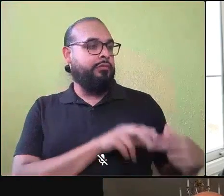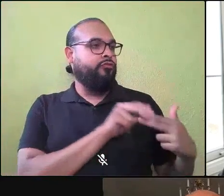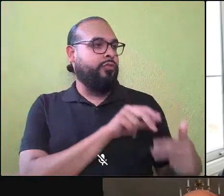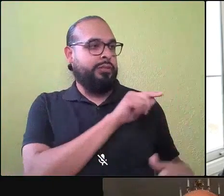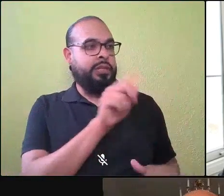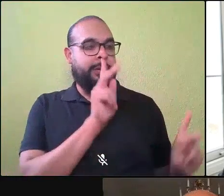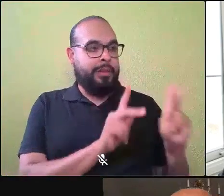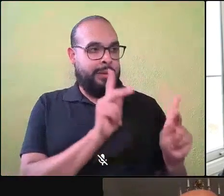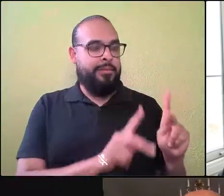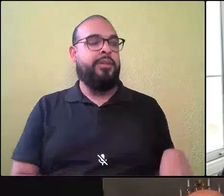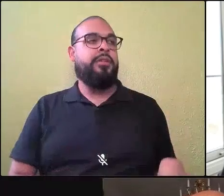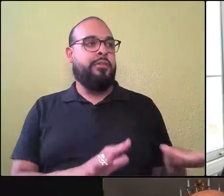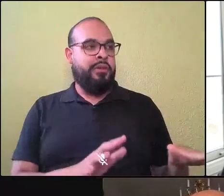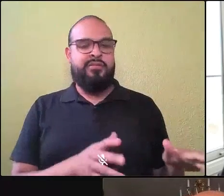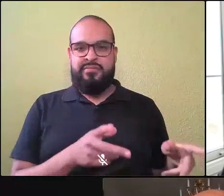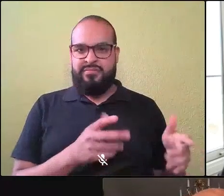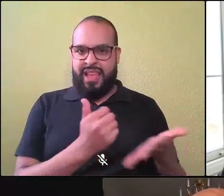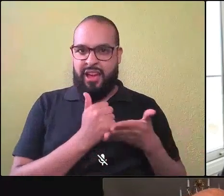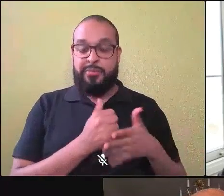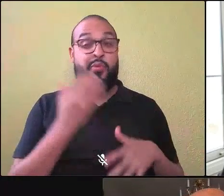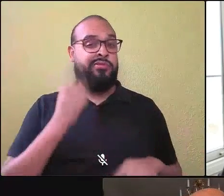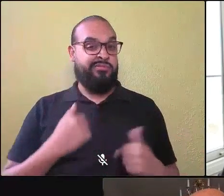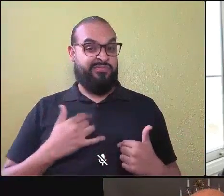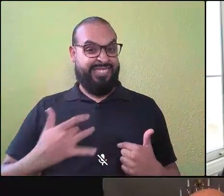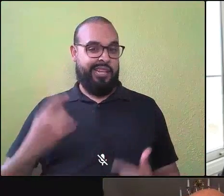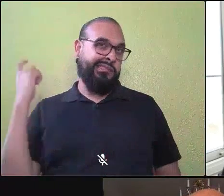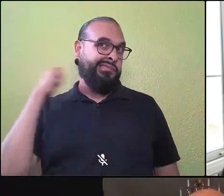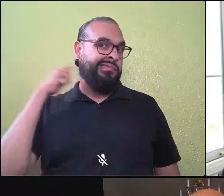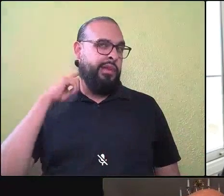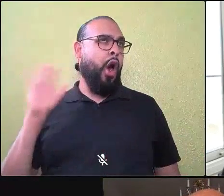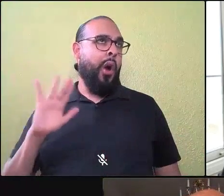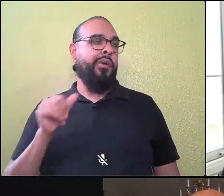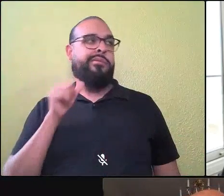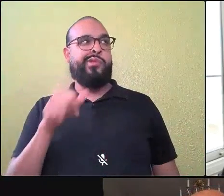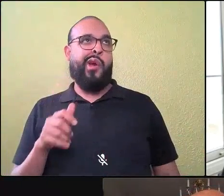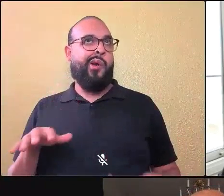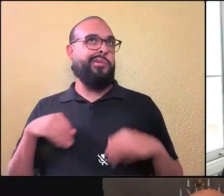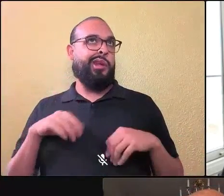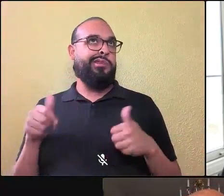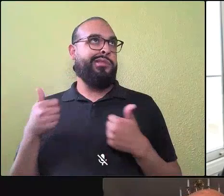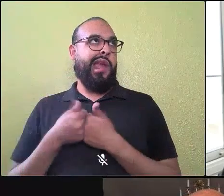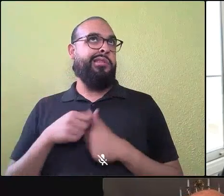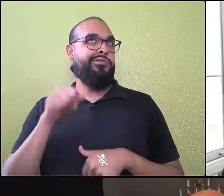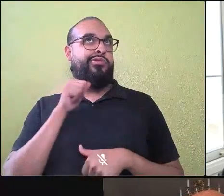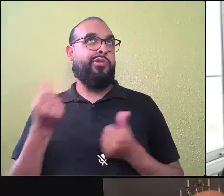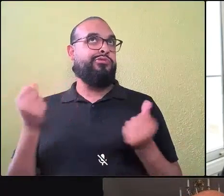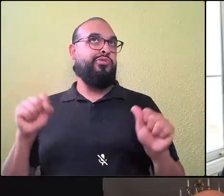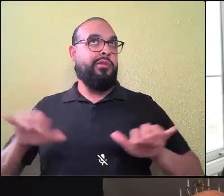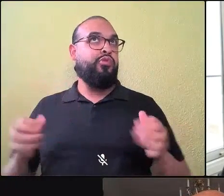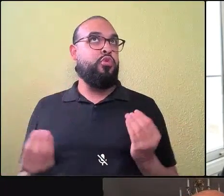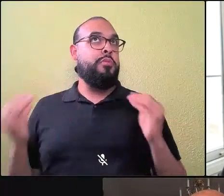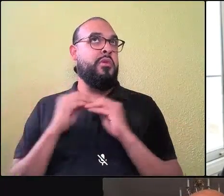is sort of in the back of my head, don't do it, just stay comfortable, blah, blah, blah. Those folks have been the ones that are showing up and sort of giving me